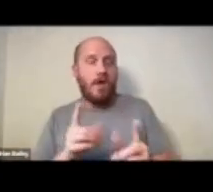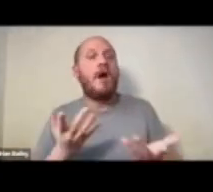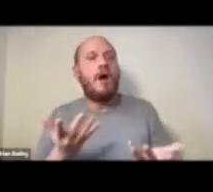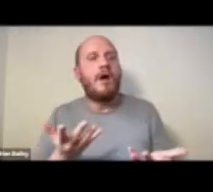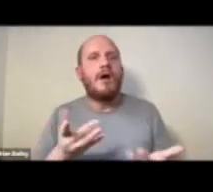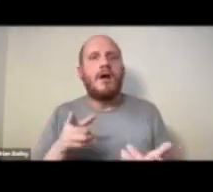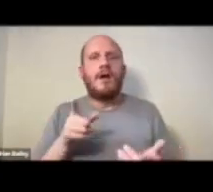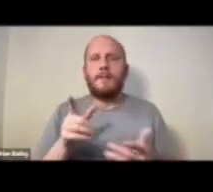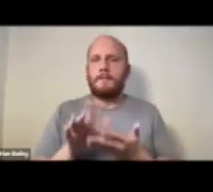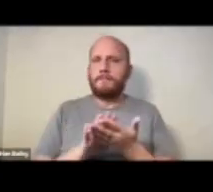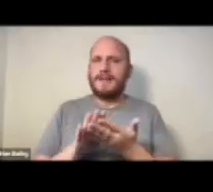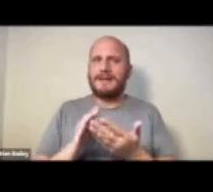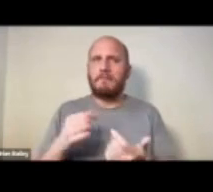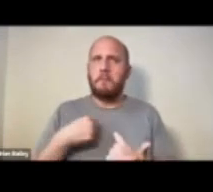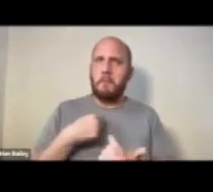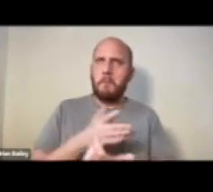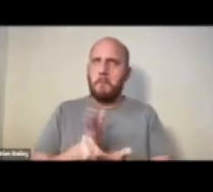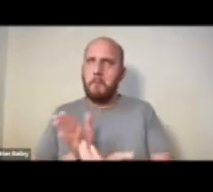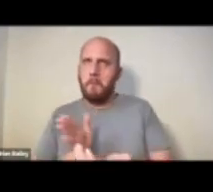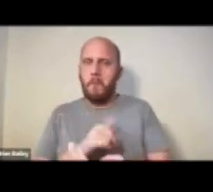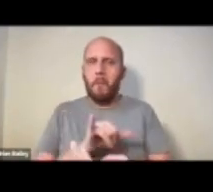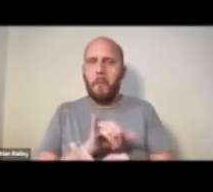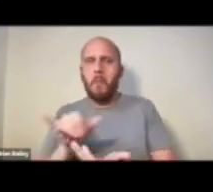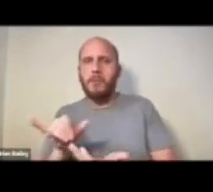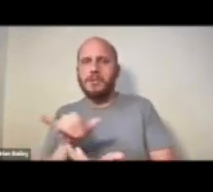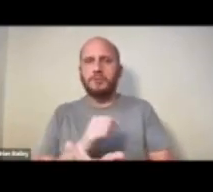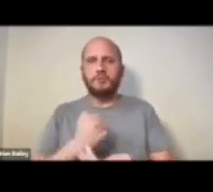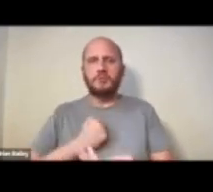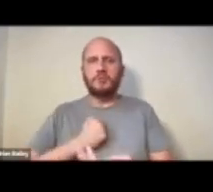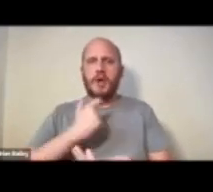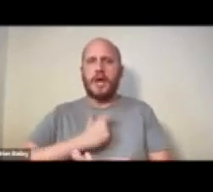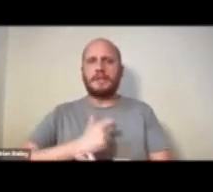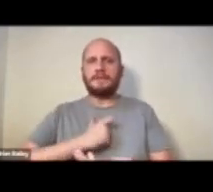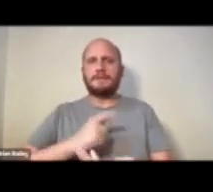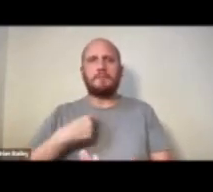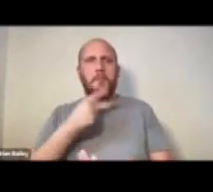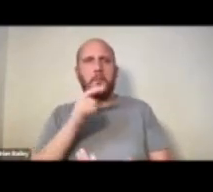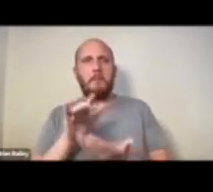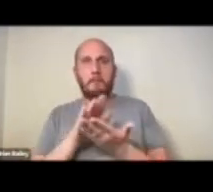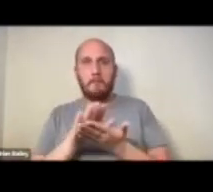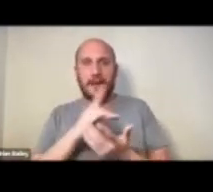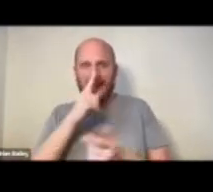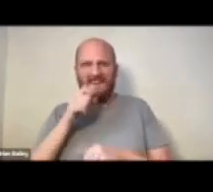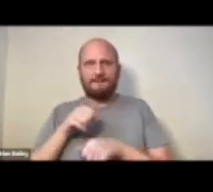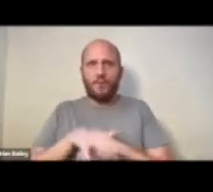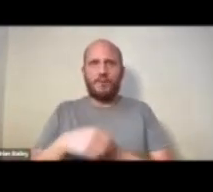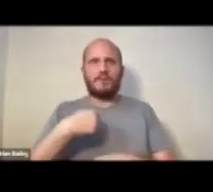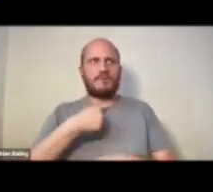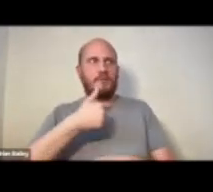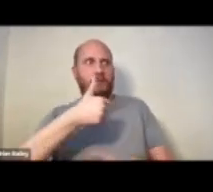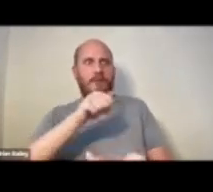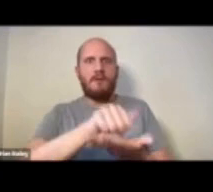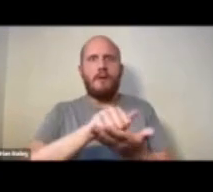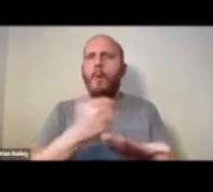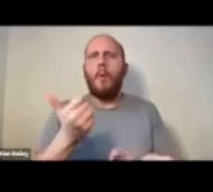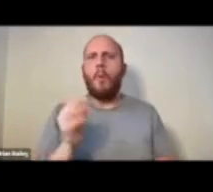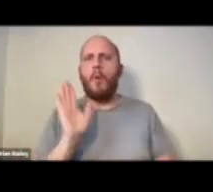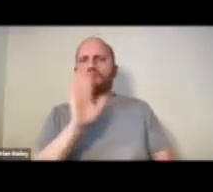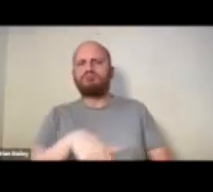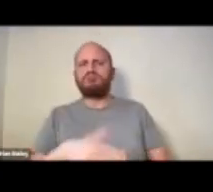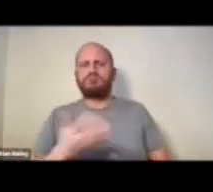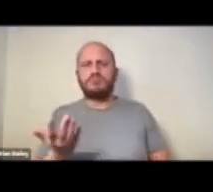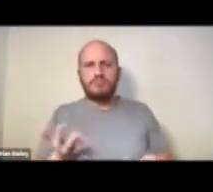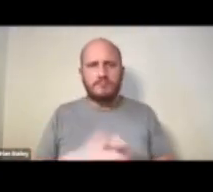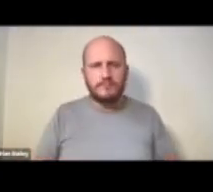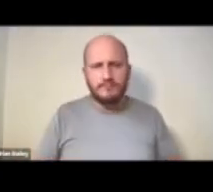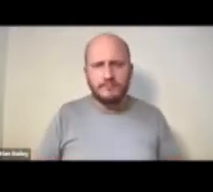feel comfortable or see the value in selecting themselves to take research. So a face-to-face approach, having a person making an